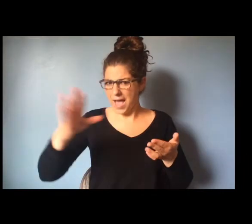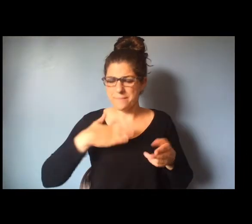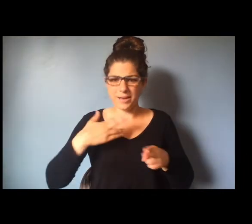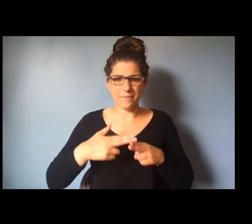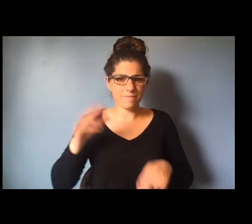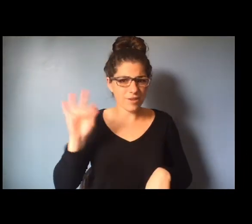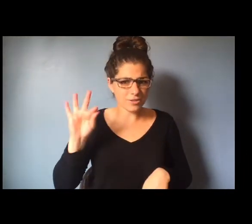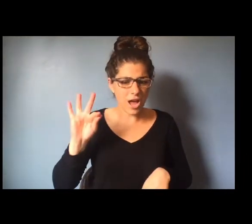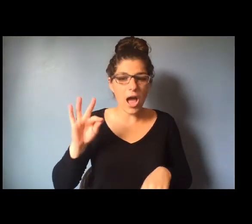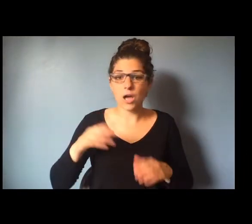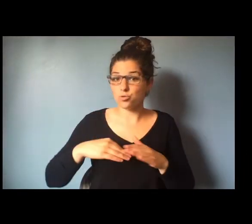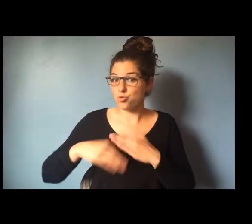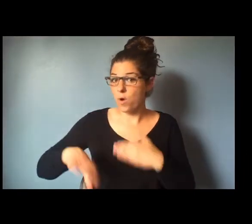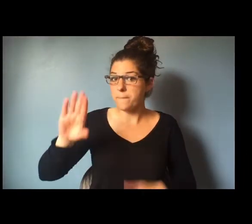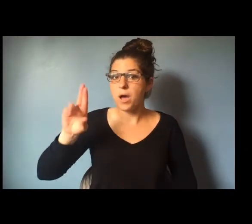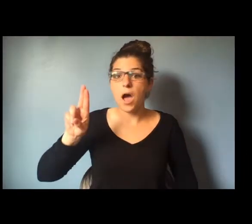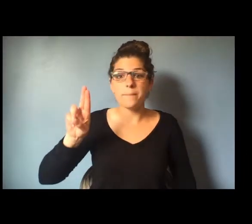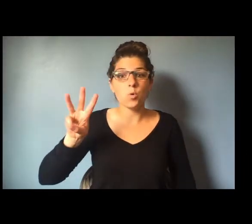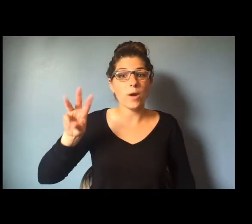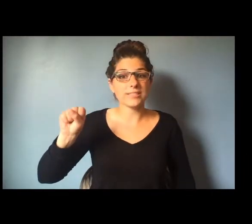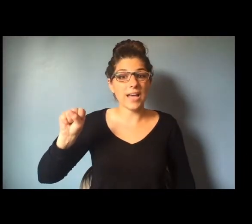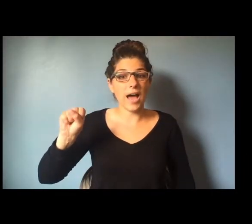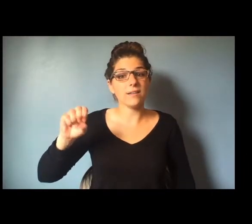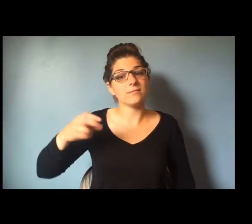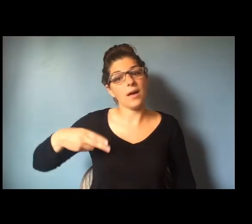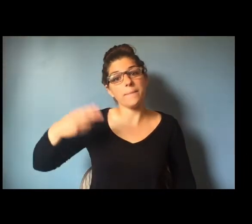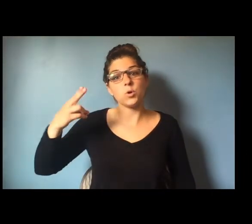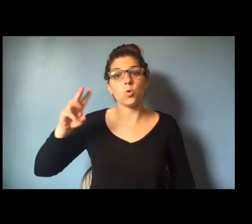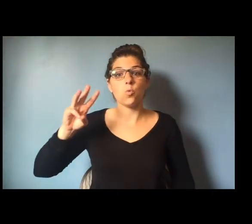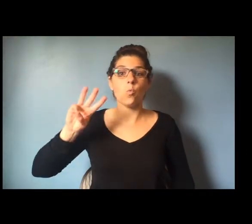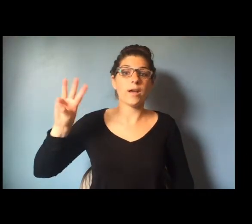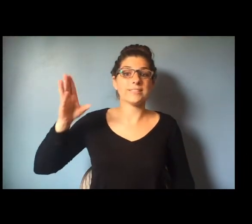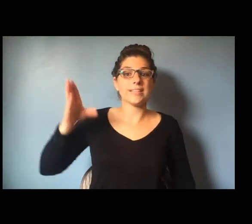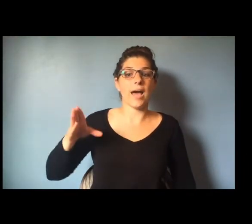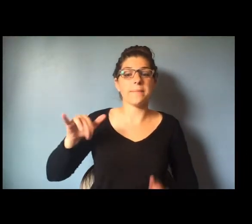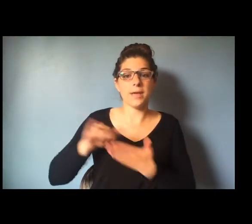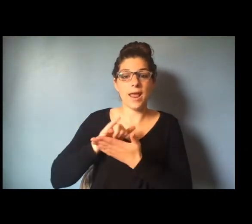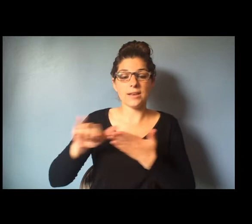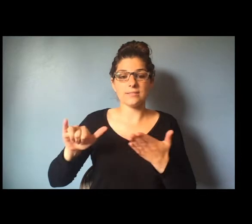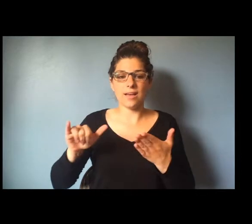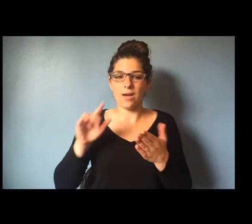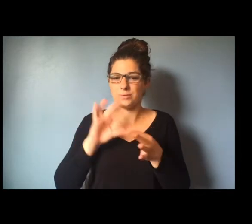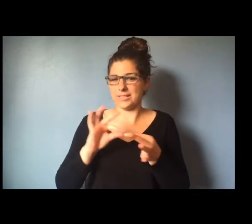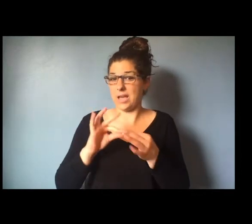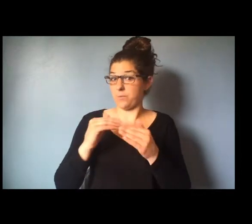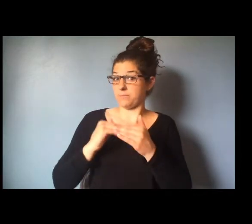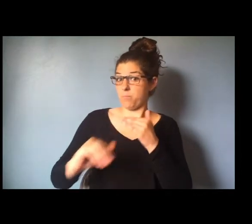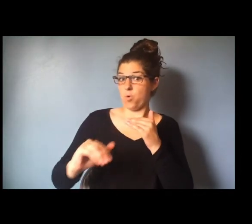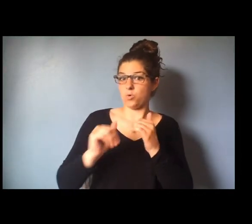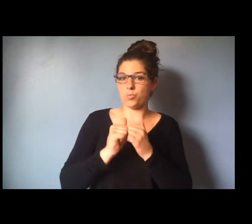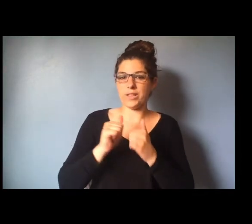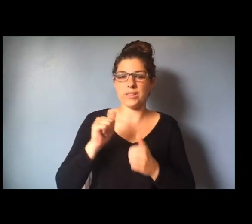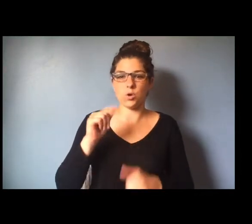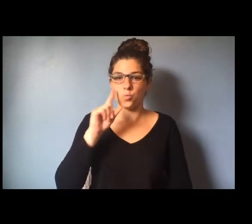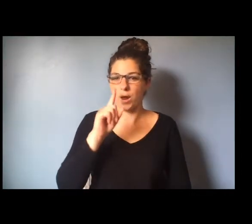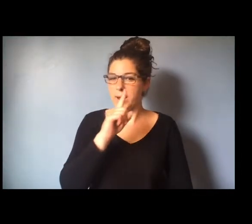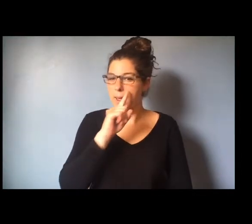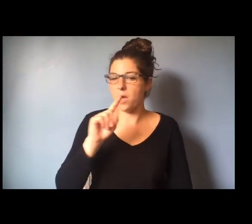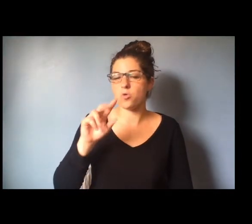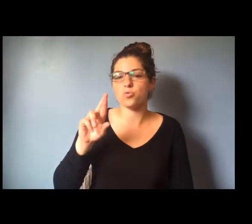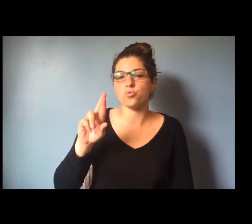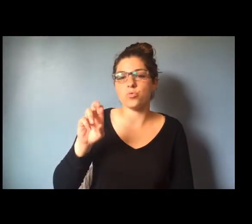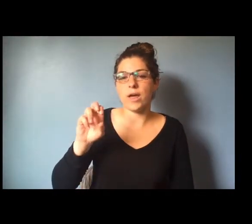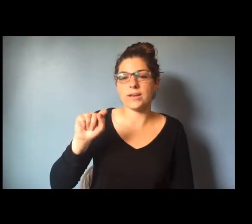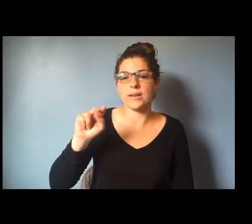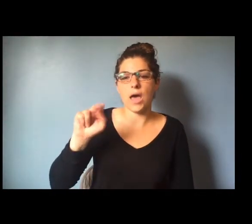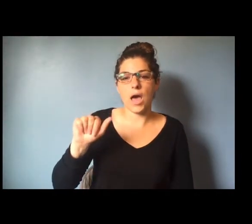grew up on the Upper West Side of Manhattan. And I would say, so I was born with retinoblastoma, which for those who don't know is eye